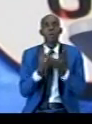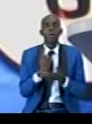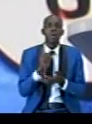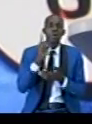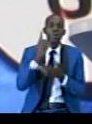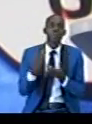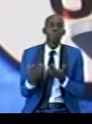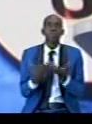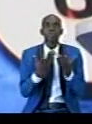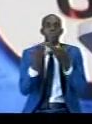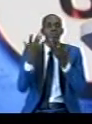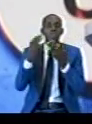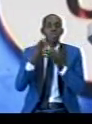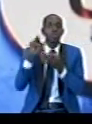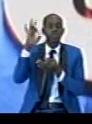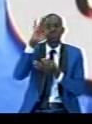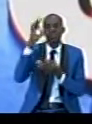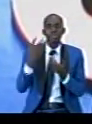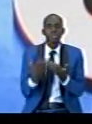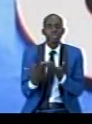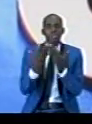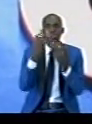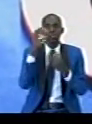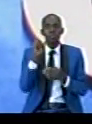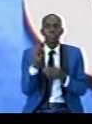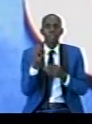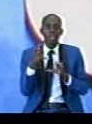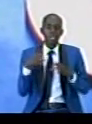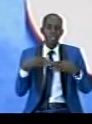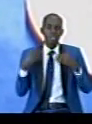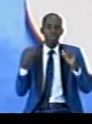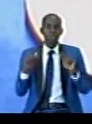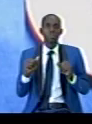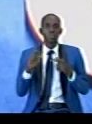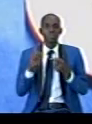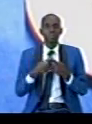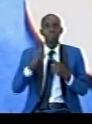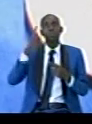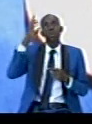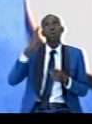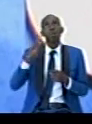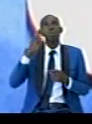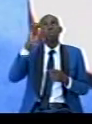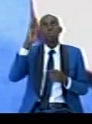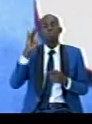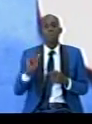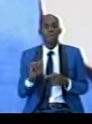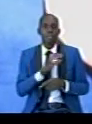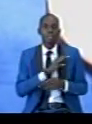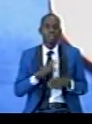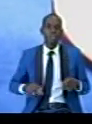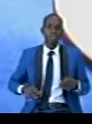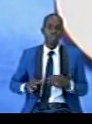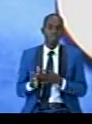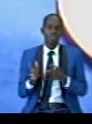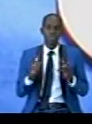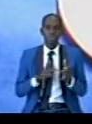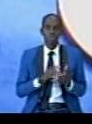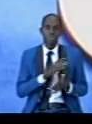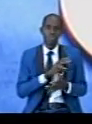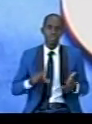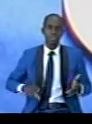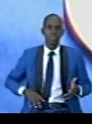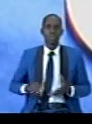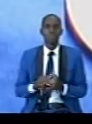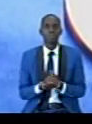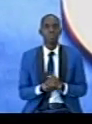up spiritual sacrifices acceptable to God by Jesus